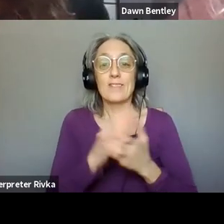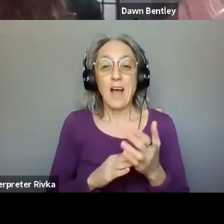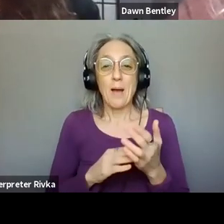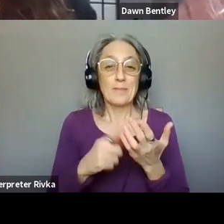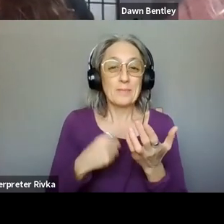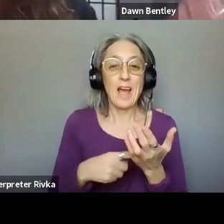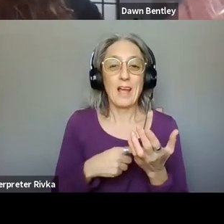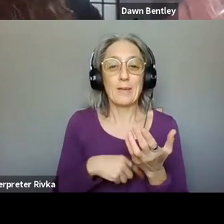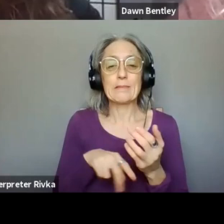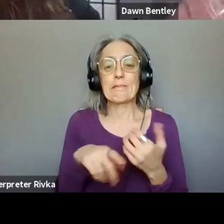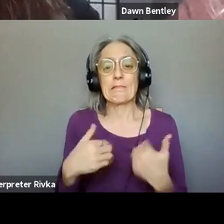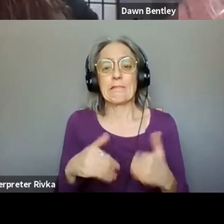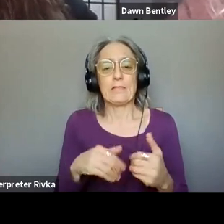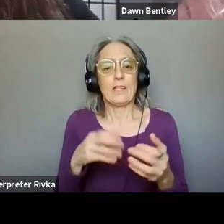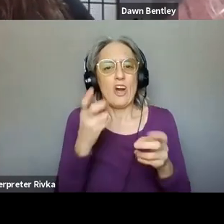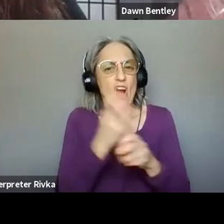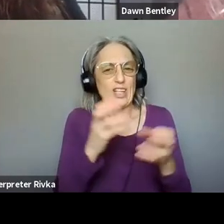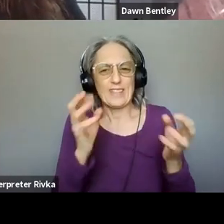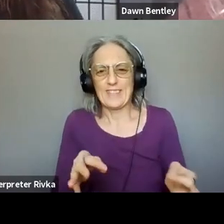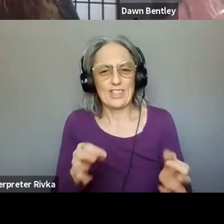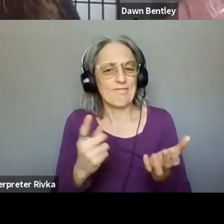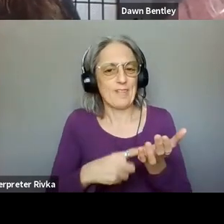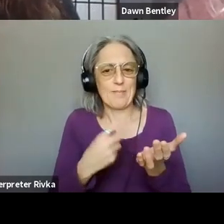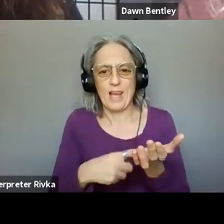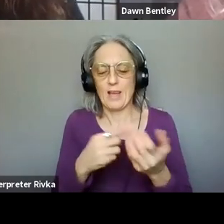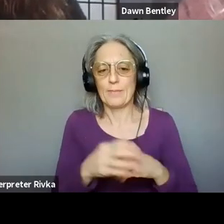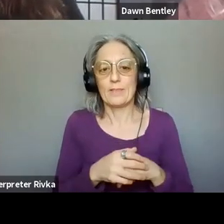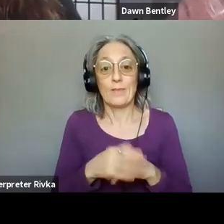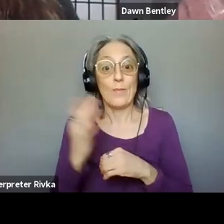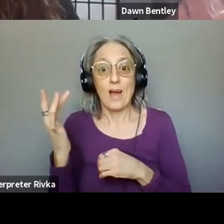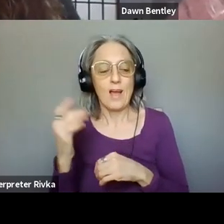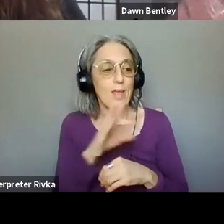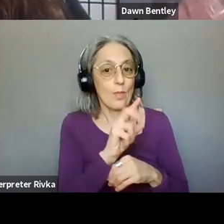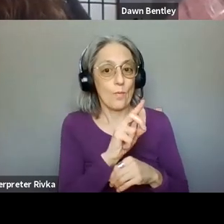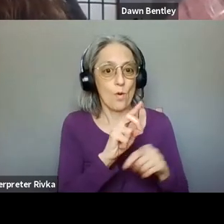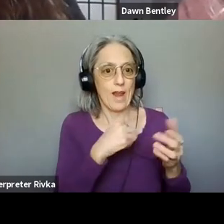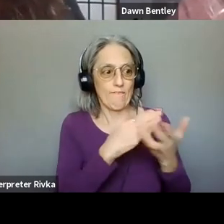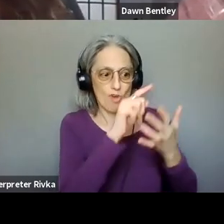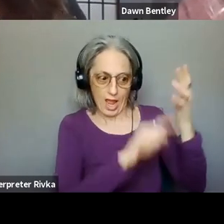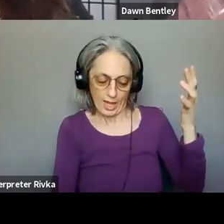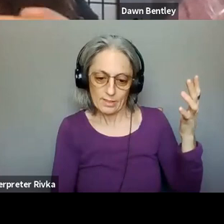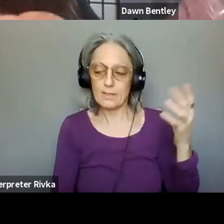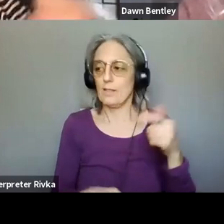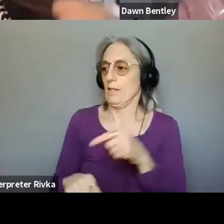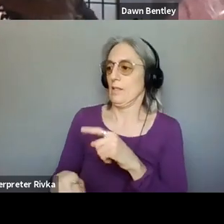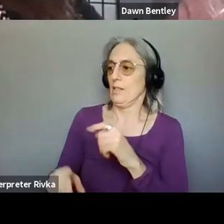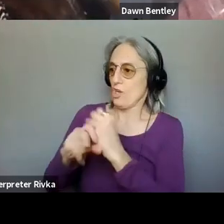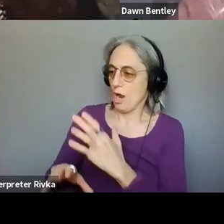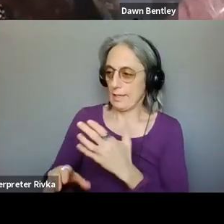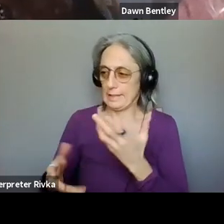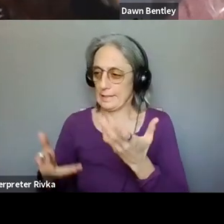you have to balance between the ward's rights and your duty to protect them. And I mean, just for an